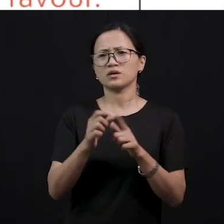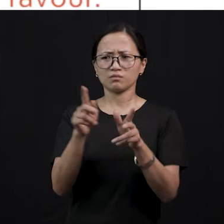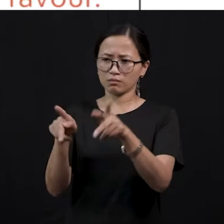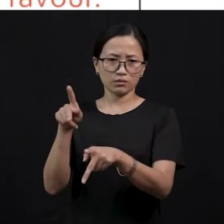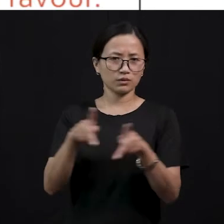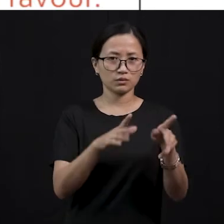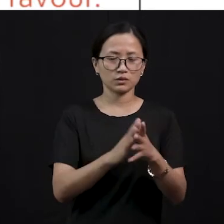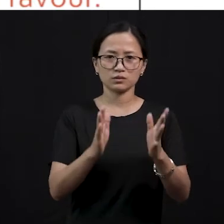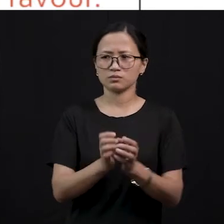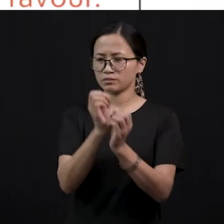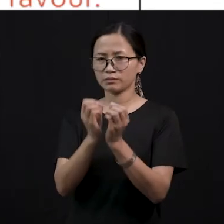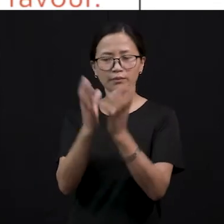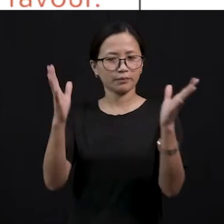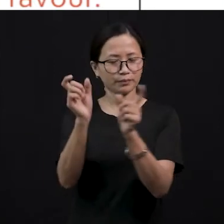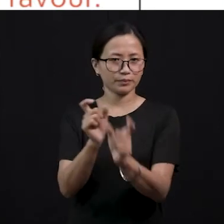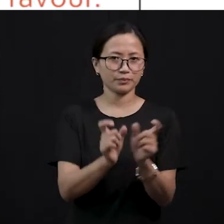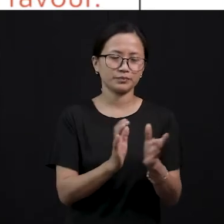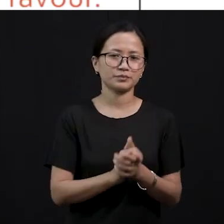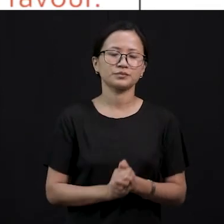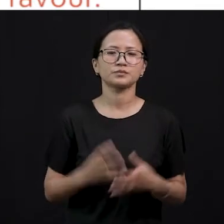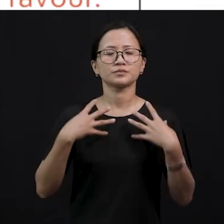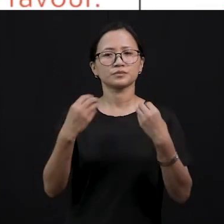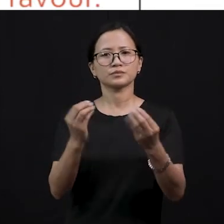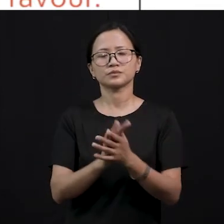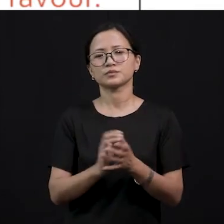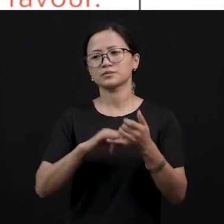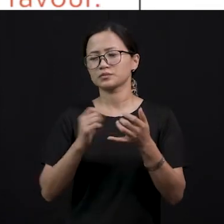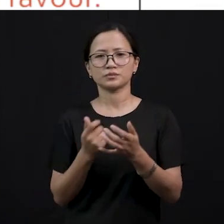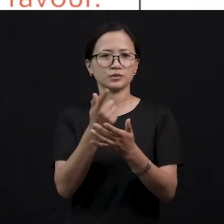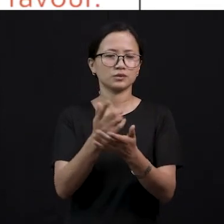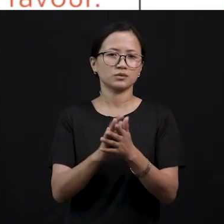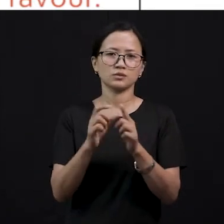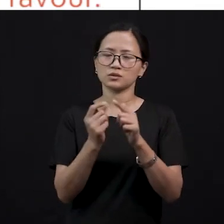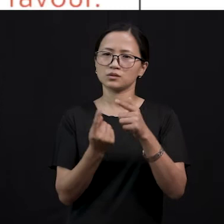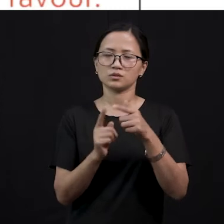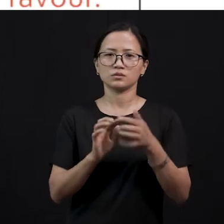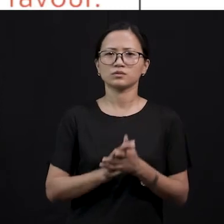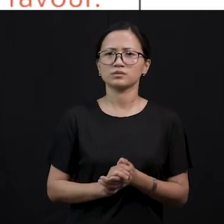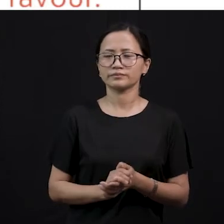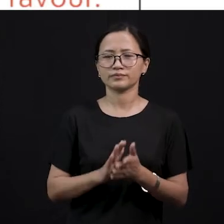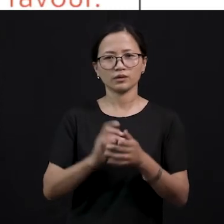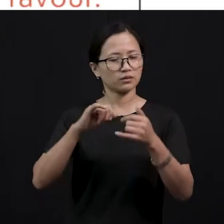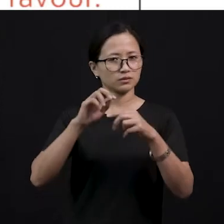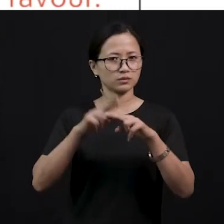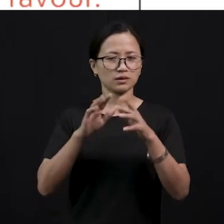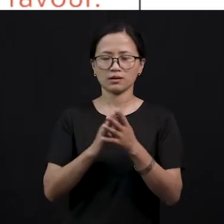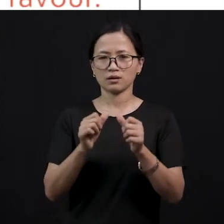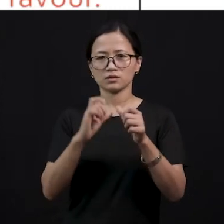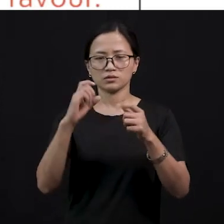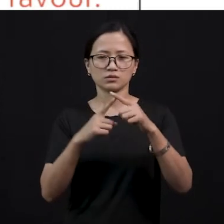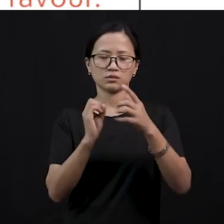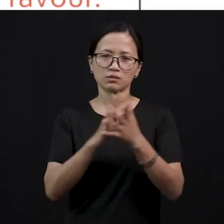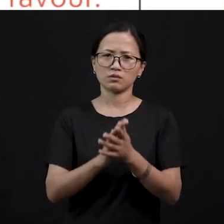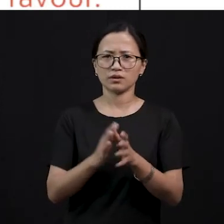That happens all the time. The way it happens with us, we want to buy the Dio because there was Shah Rukh Khan in it. So it's the same. The